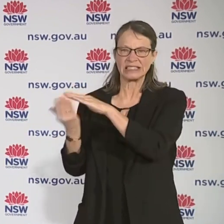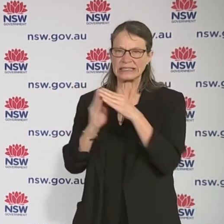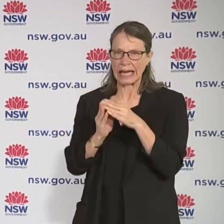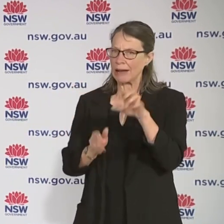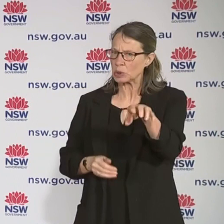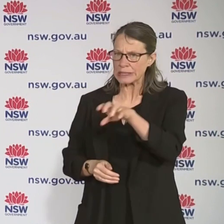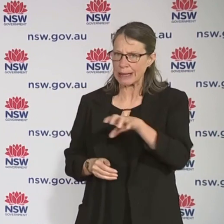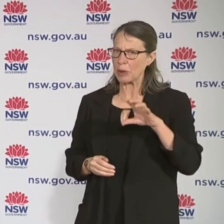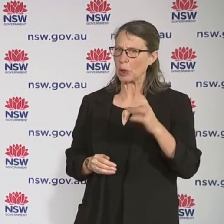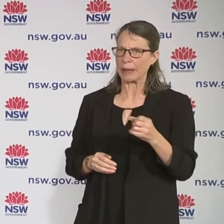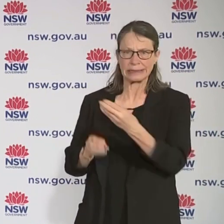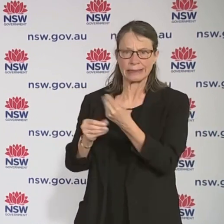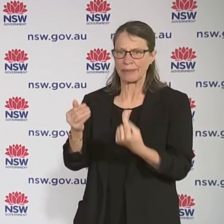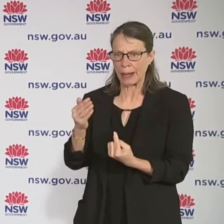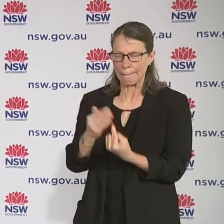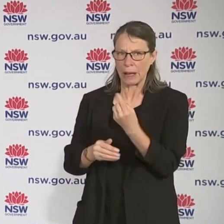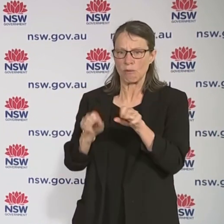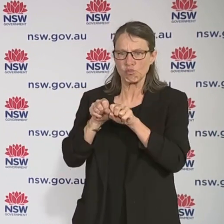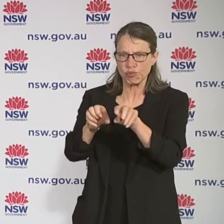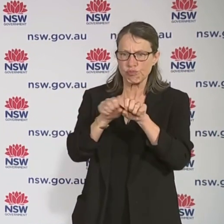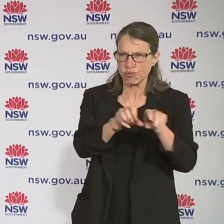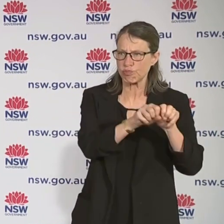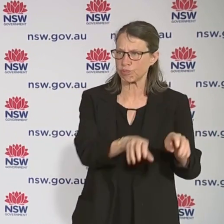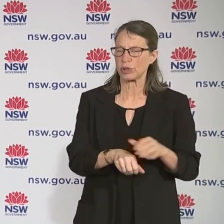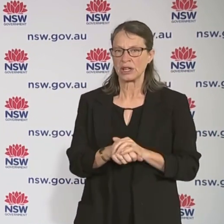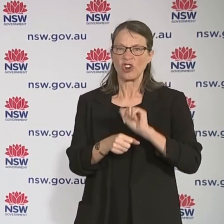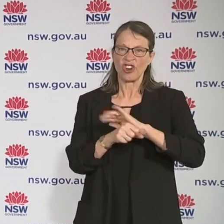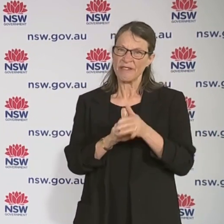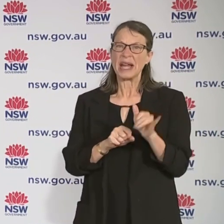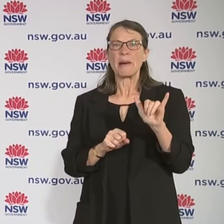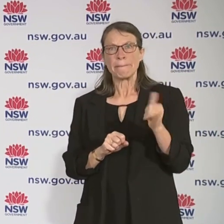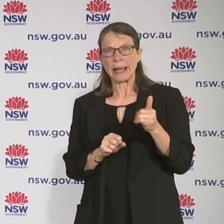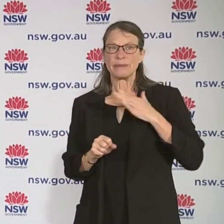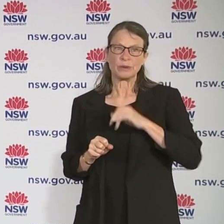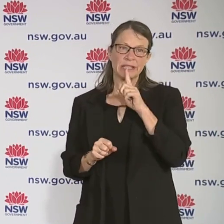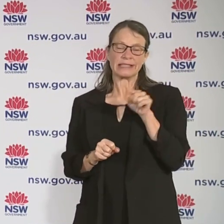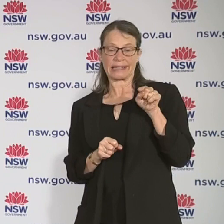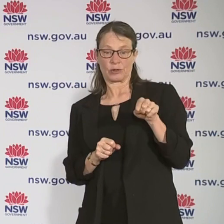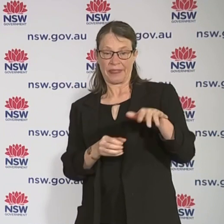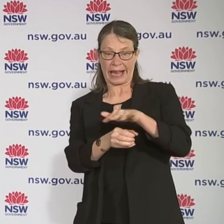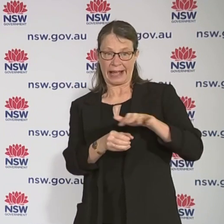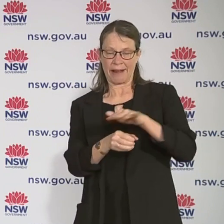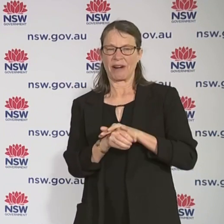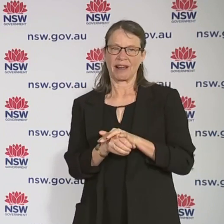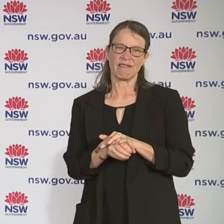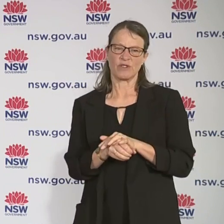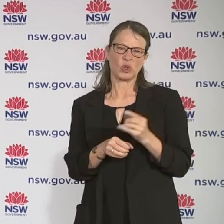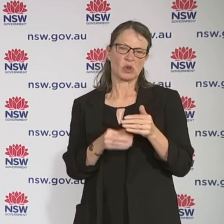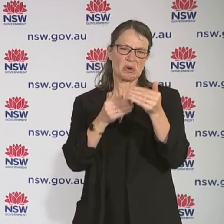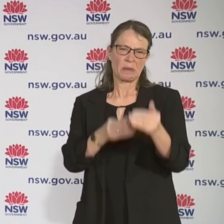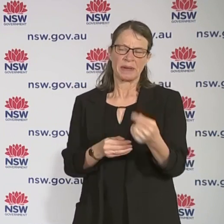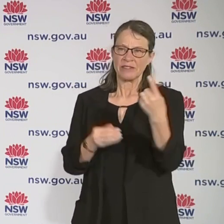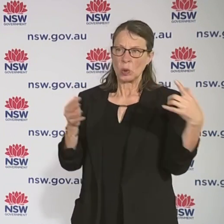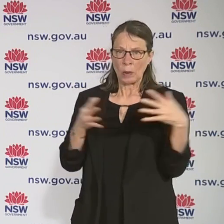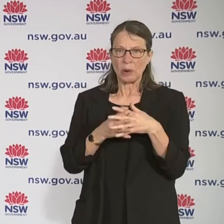health advice might say, for people within a particular area, for the next week or two, confine your activity to your local area. Now, we don't have that